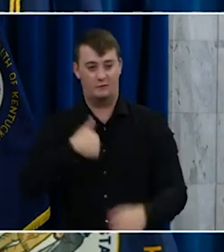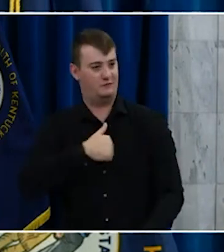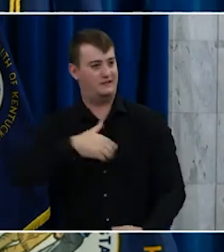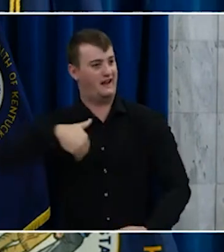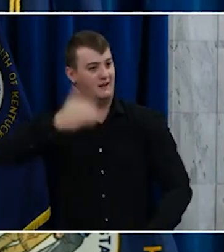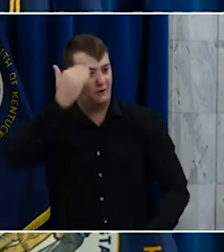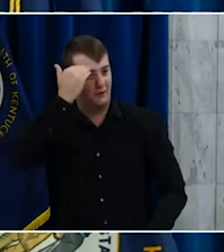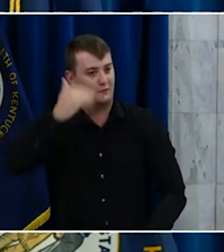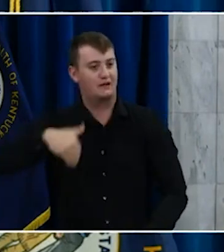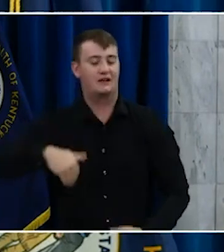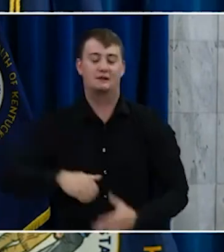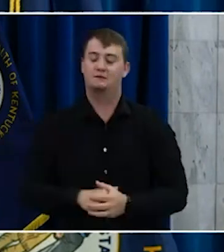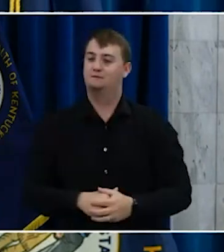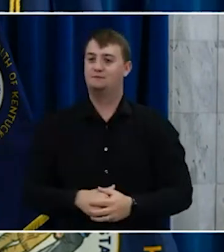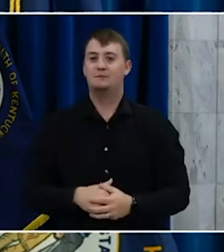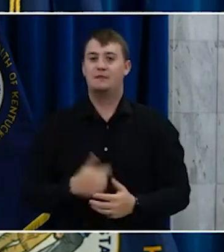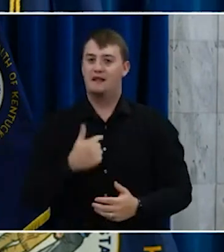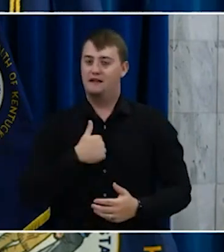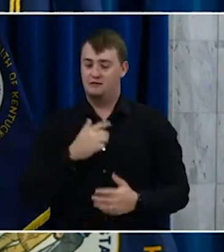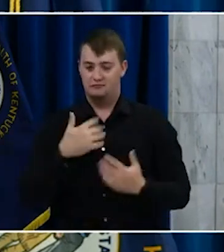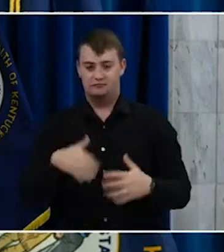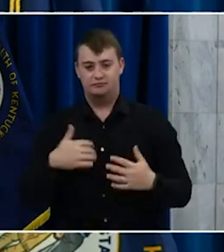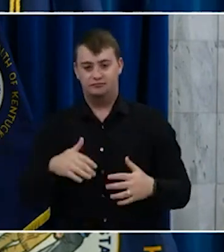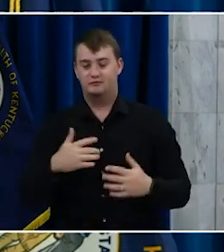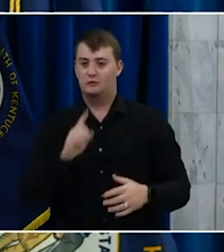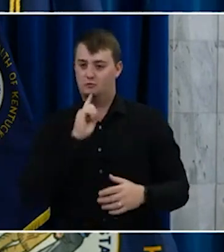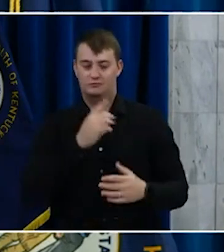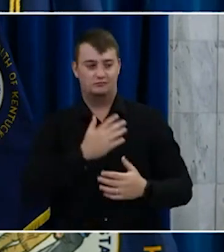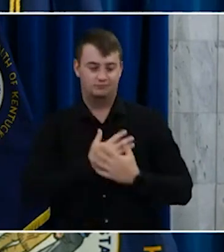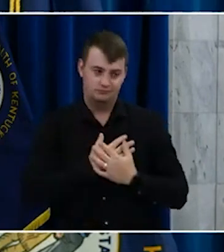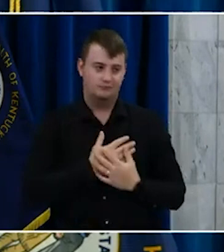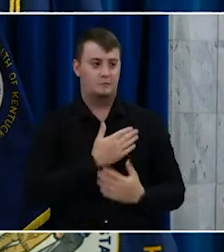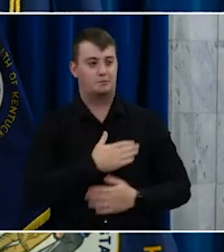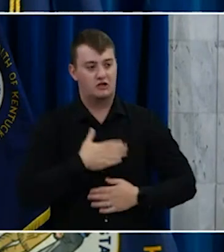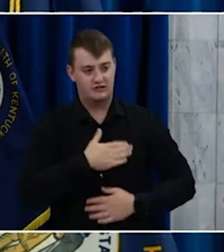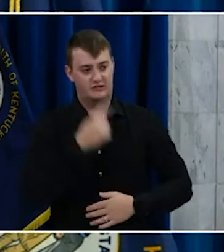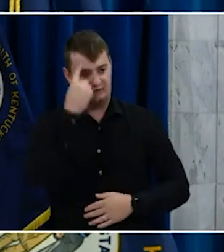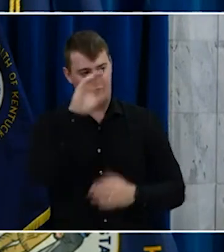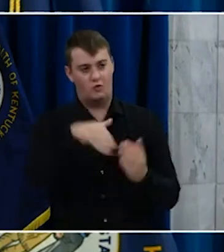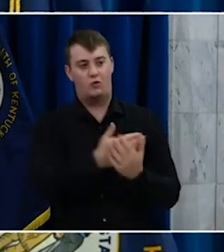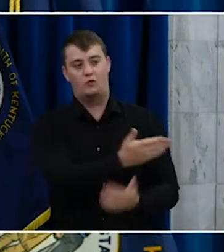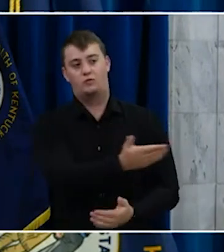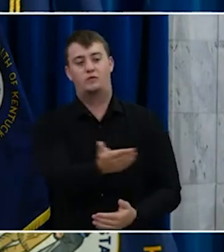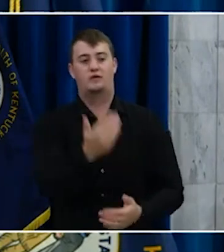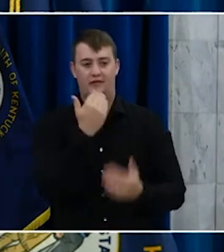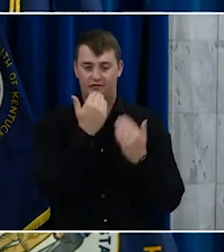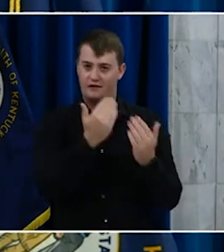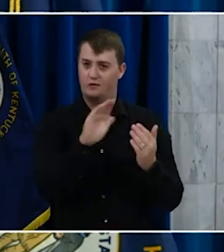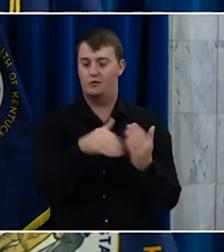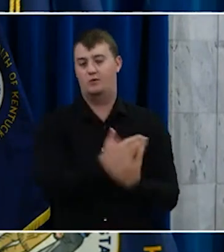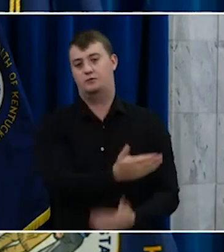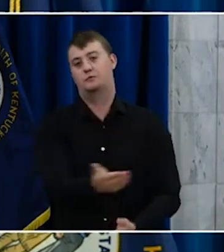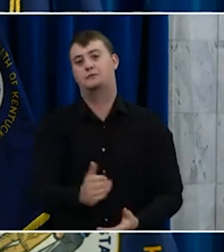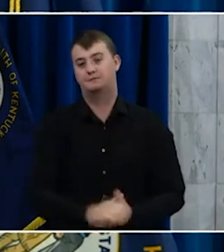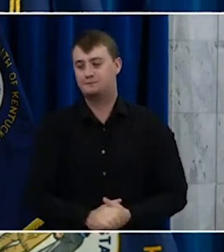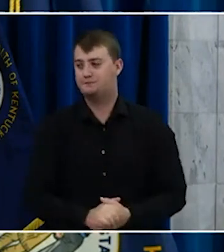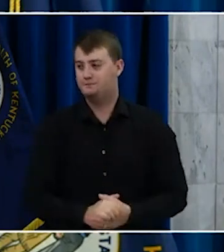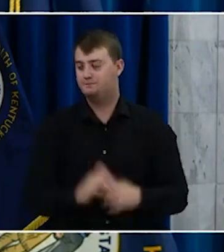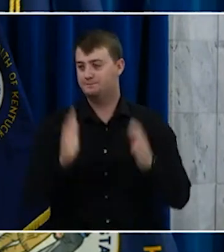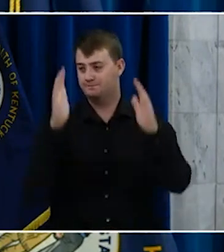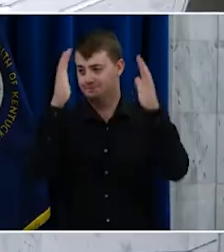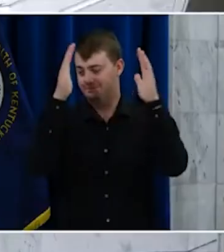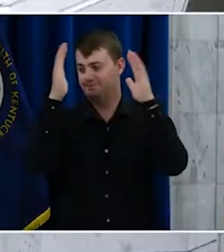yet. So I give my hearty appreciation and thank you to all of you. I thank you so much to all the people in coming to school. You're wonderful. You're